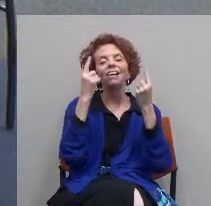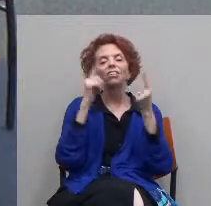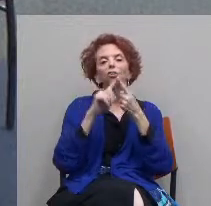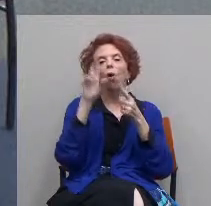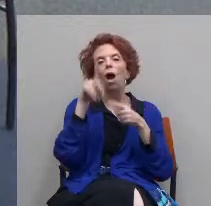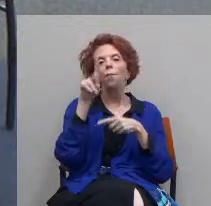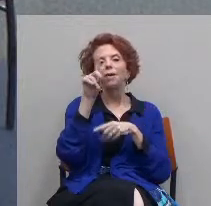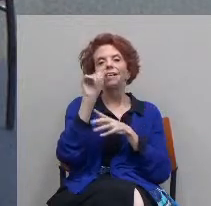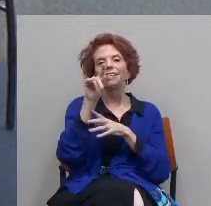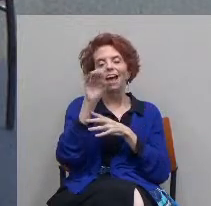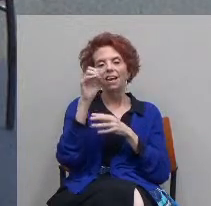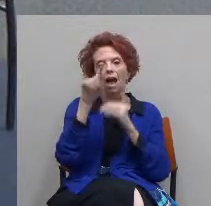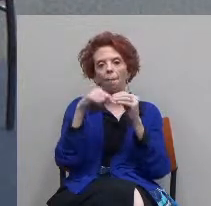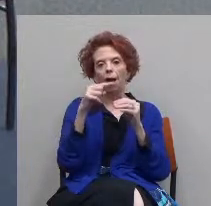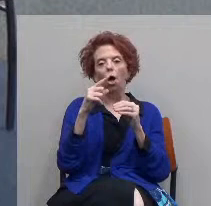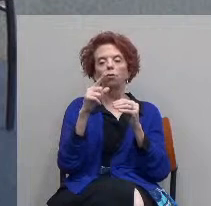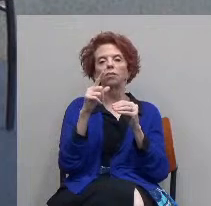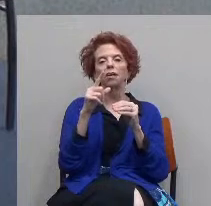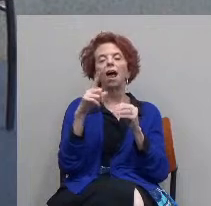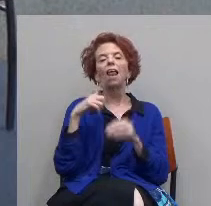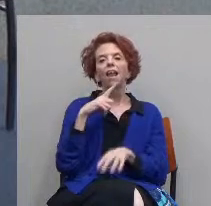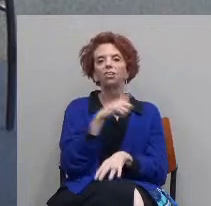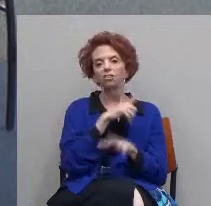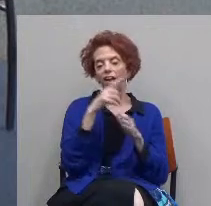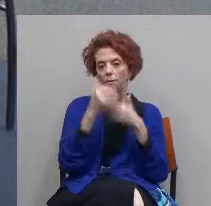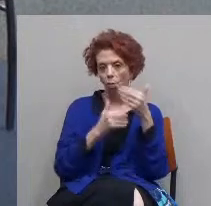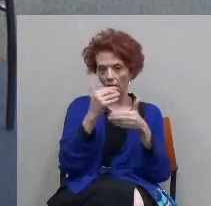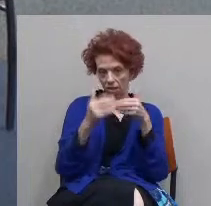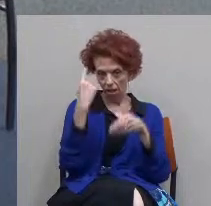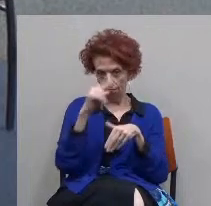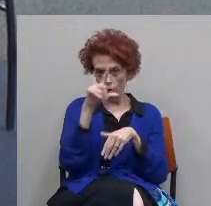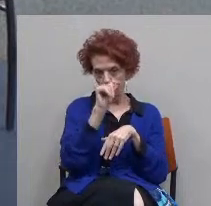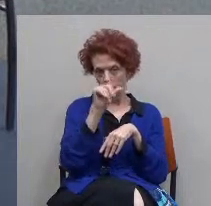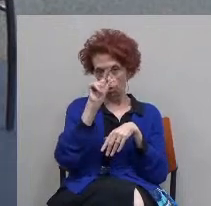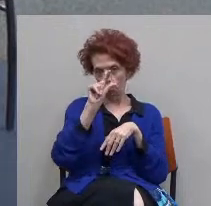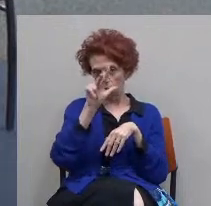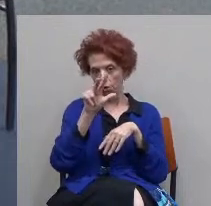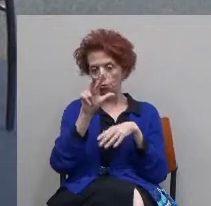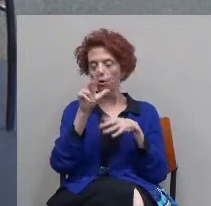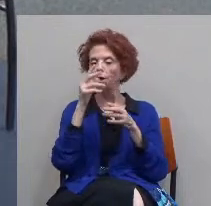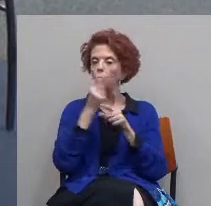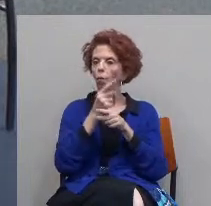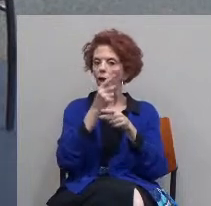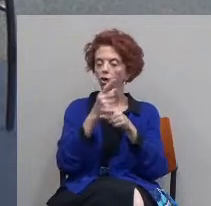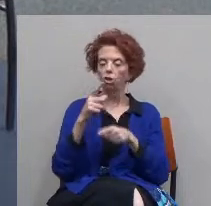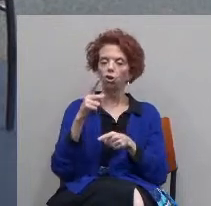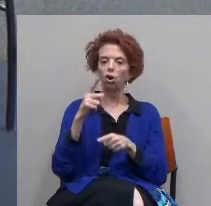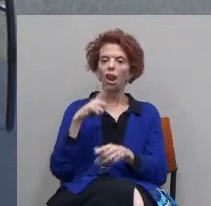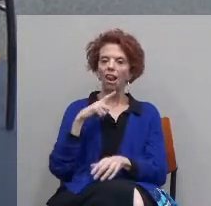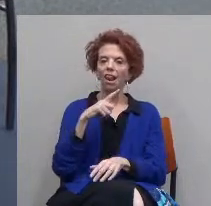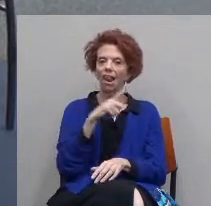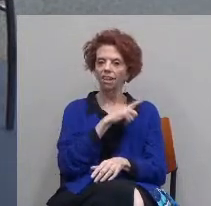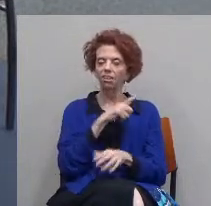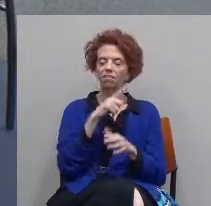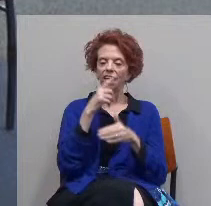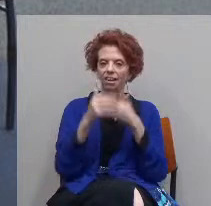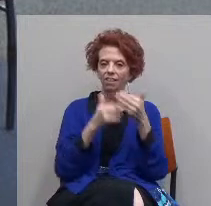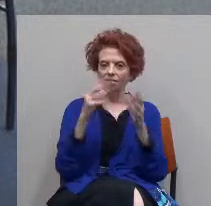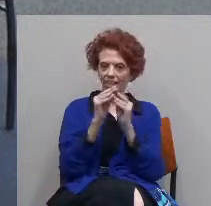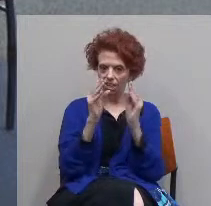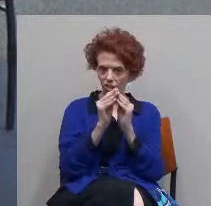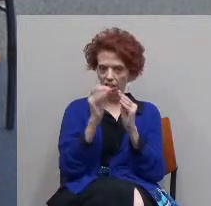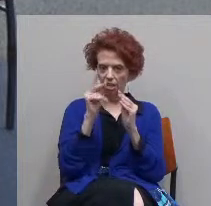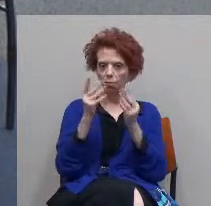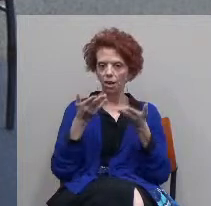update report regarding the legislative process for the Louisiana 2023 regular legislative session. Need a motion to